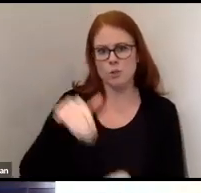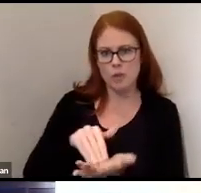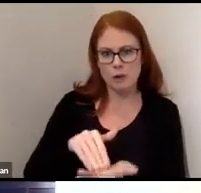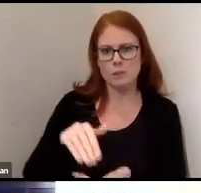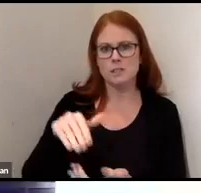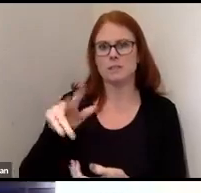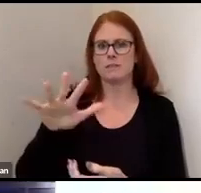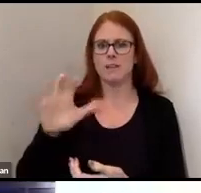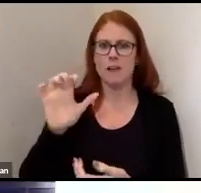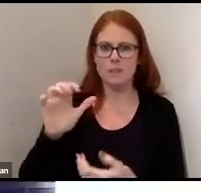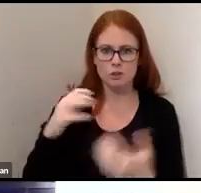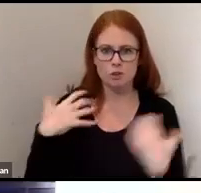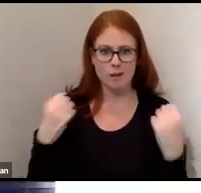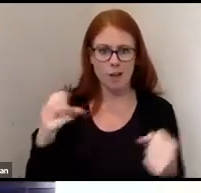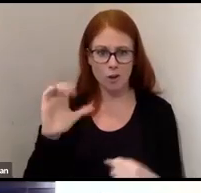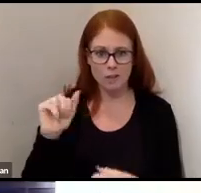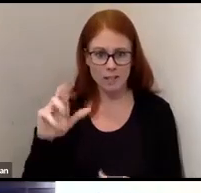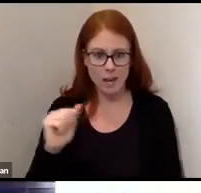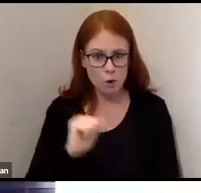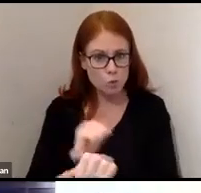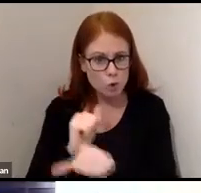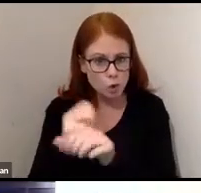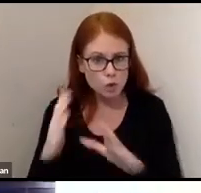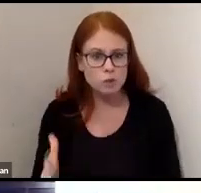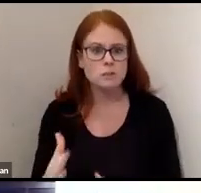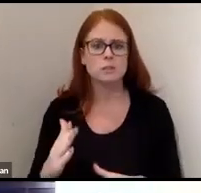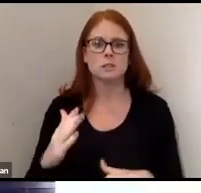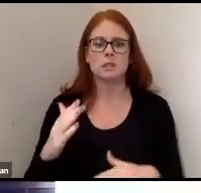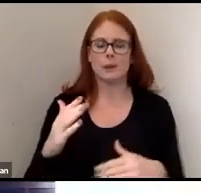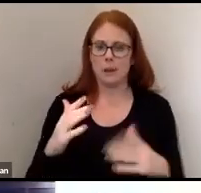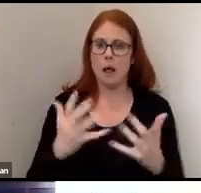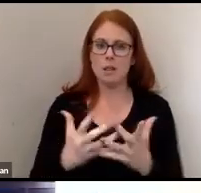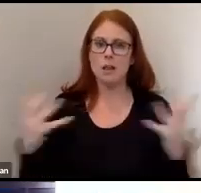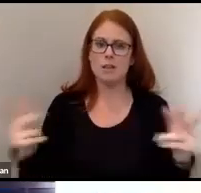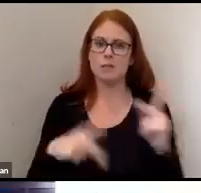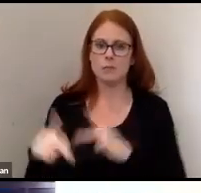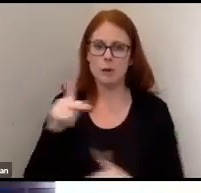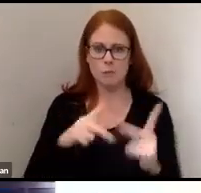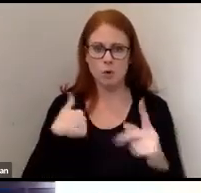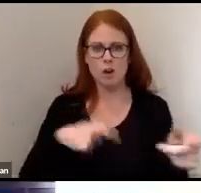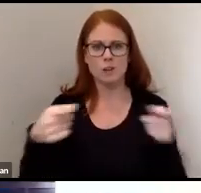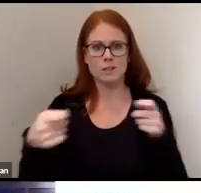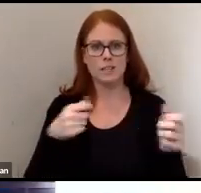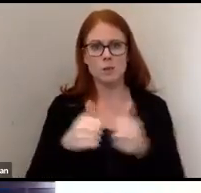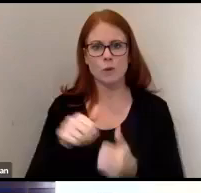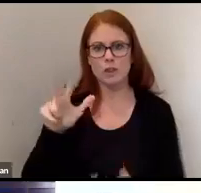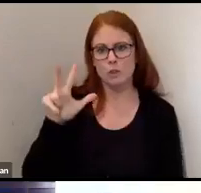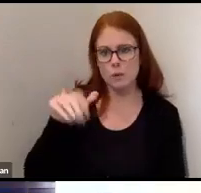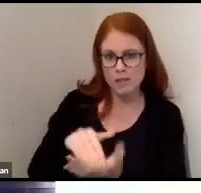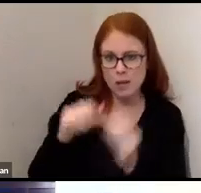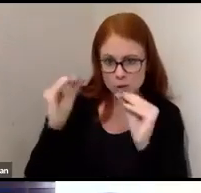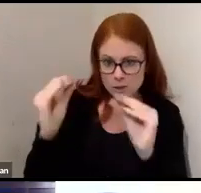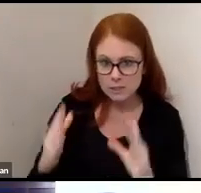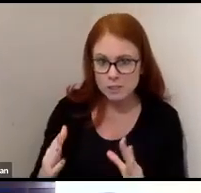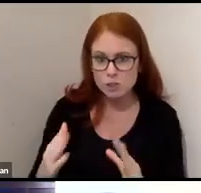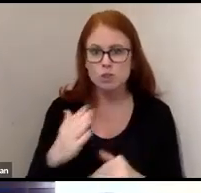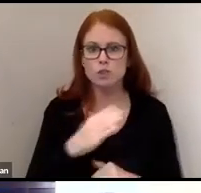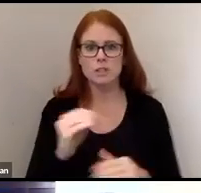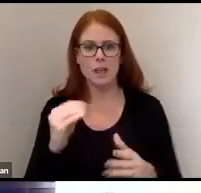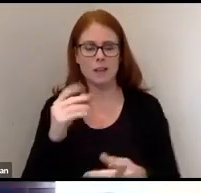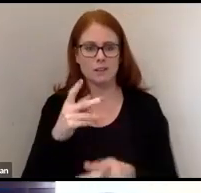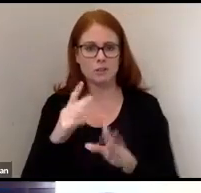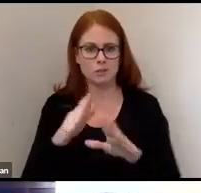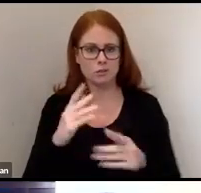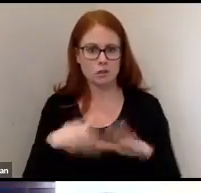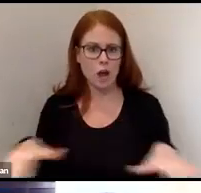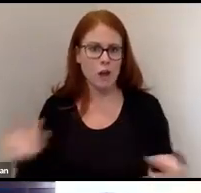healthcare workers, we're dealing with 25,000. If we're dealing with 3,000 teachers and childcare providers, we're